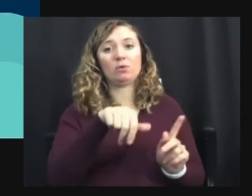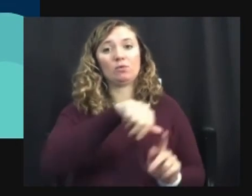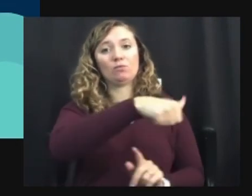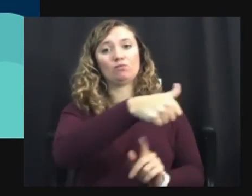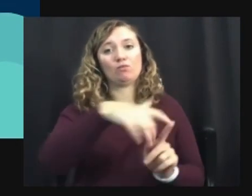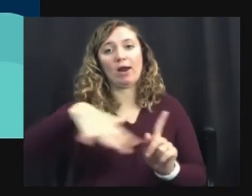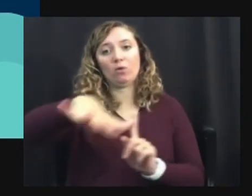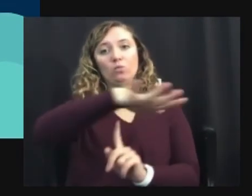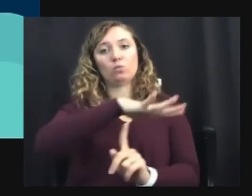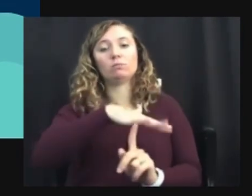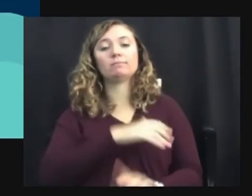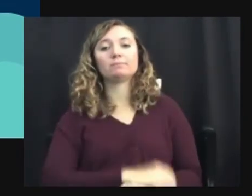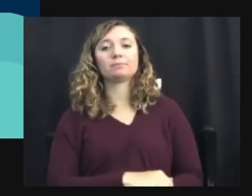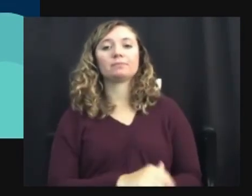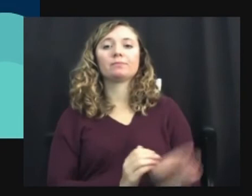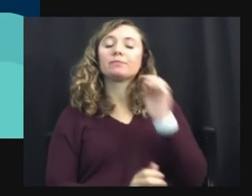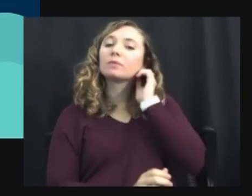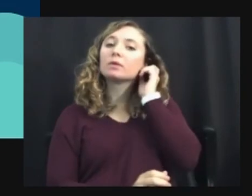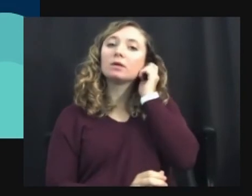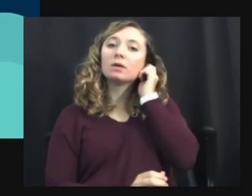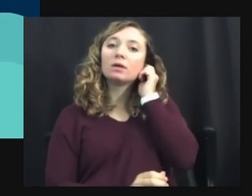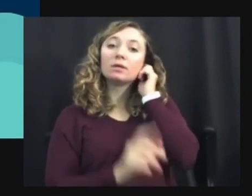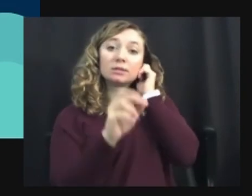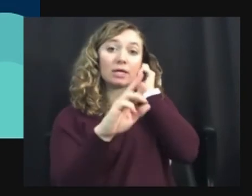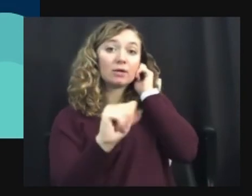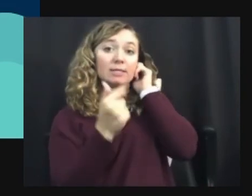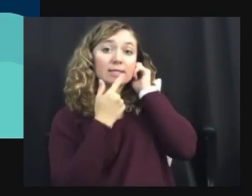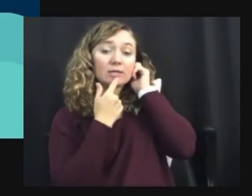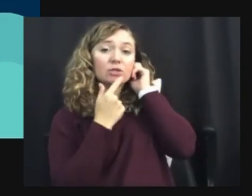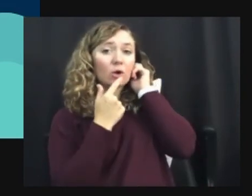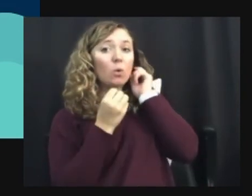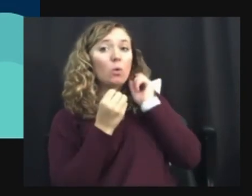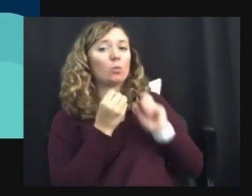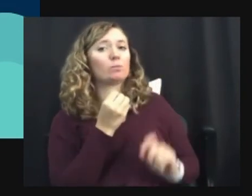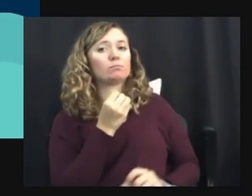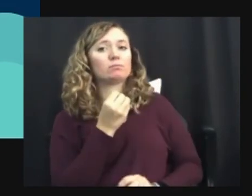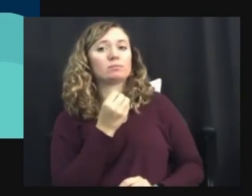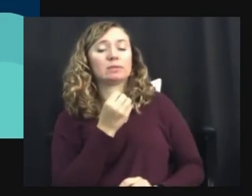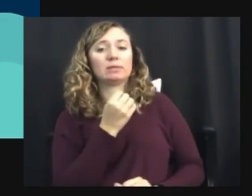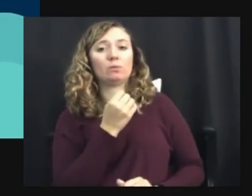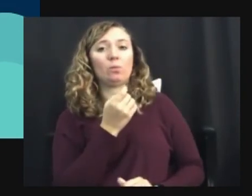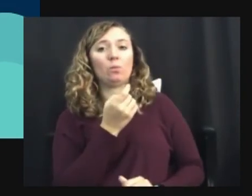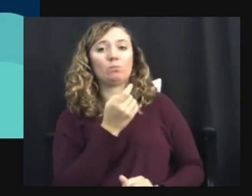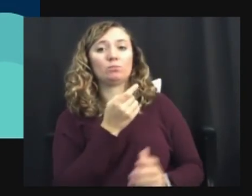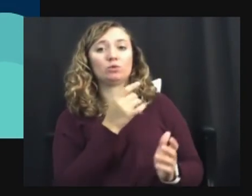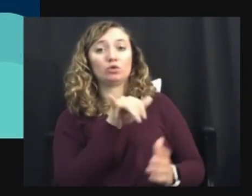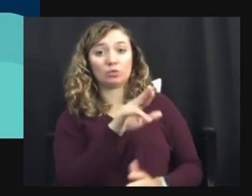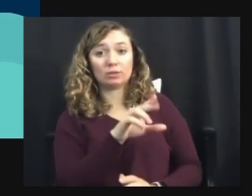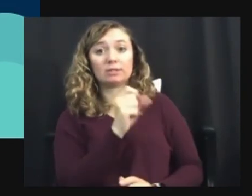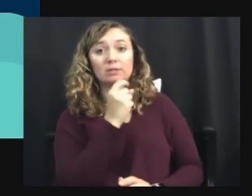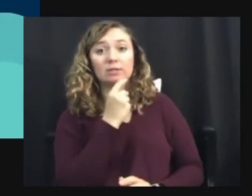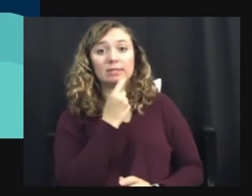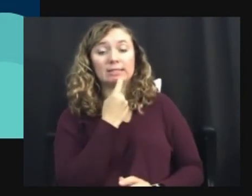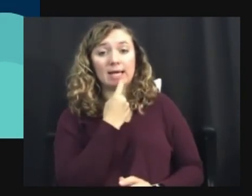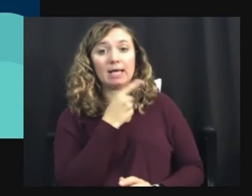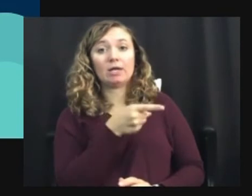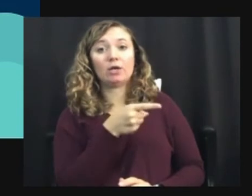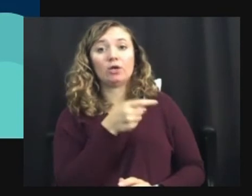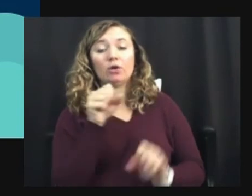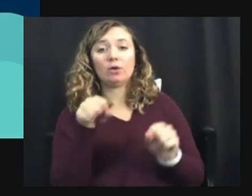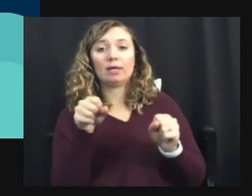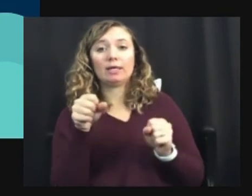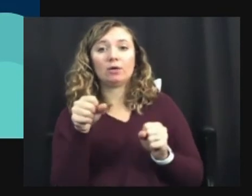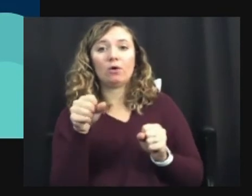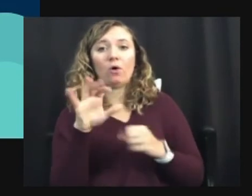And so what Jules just said, you can kind of take those heuristics, those questions,